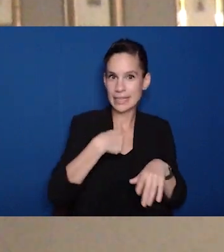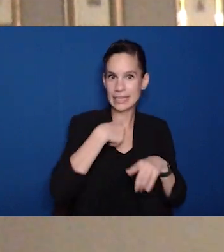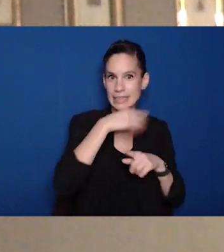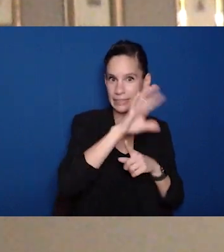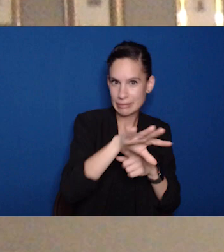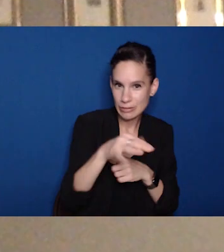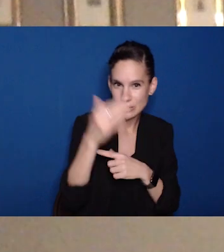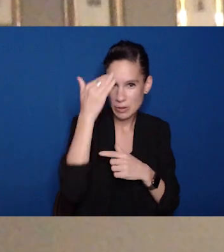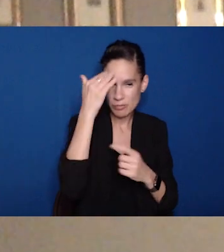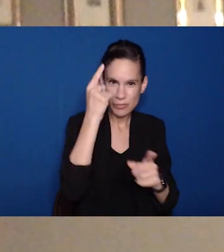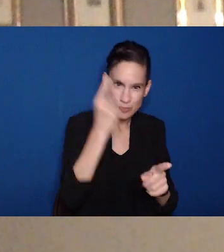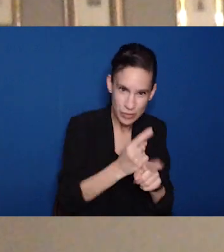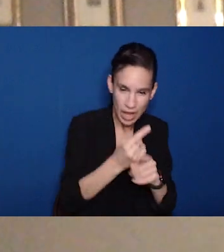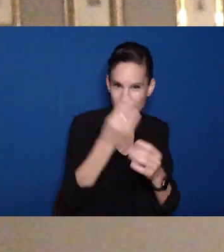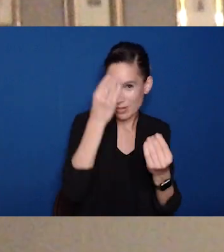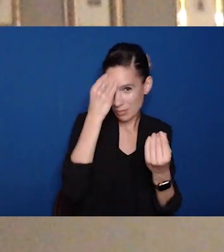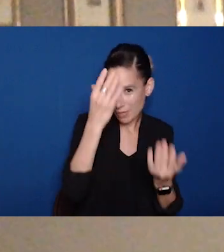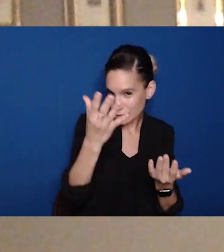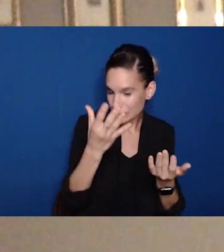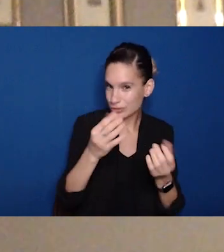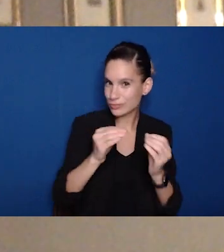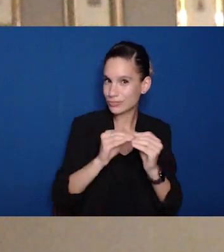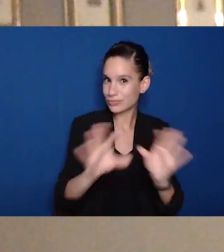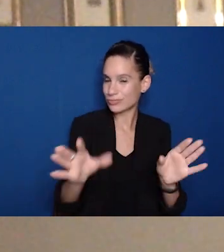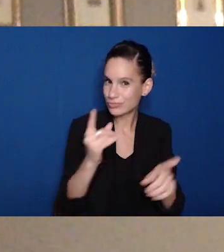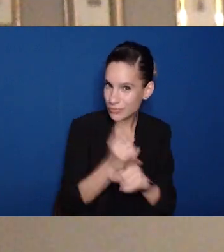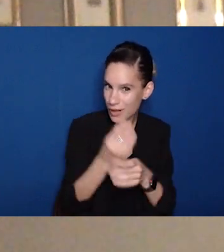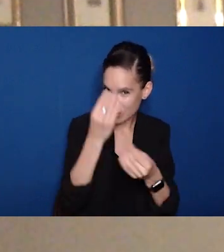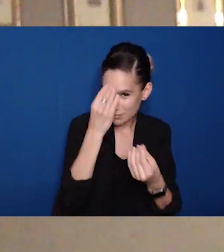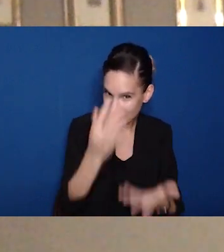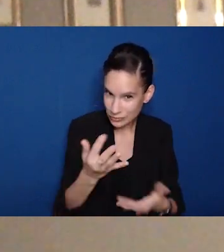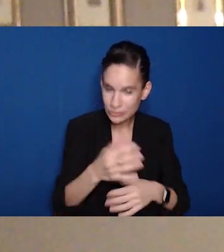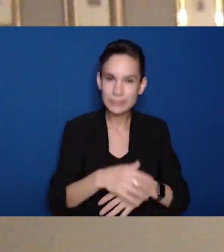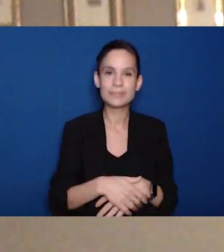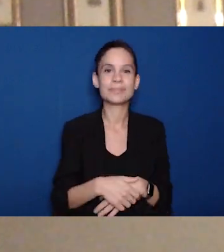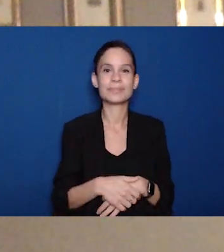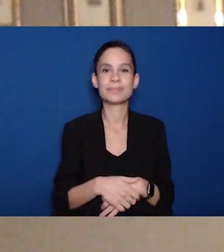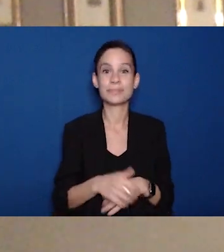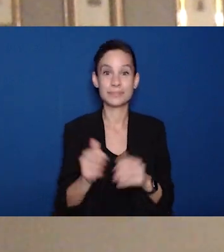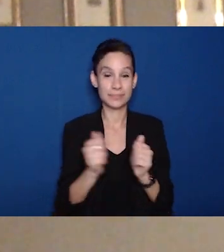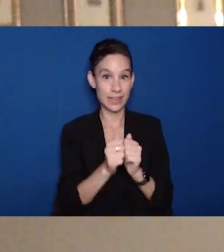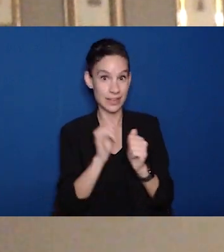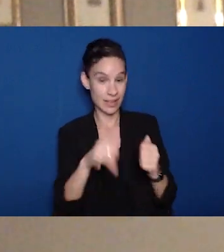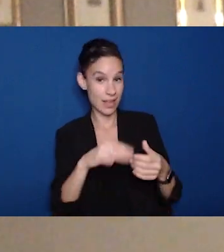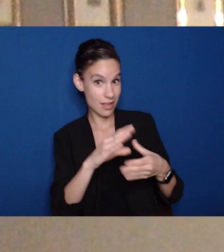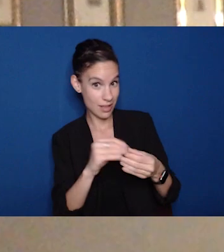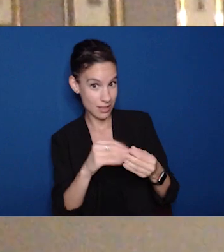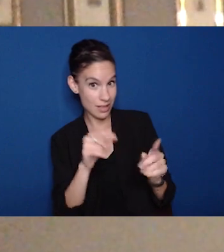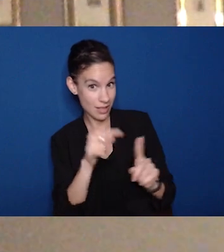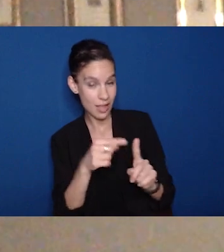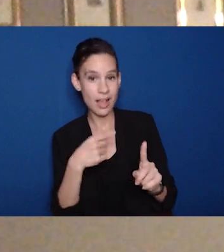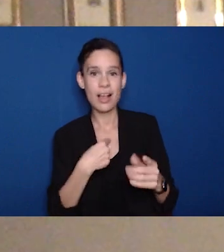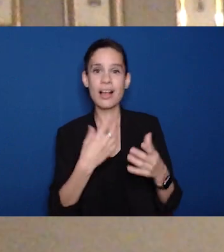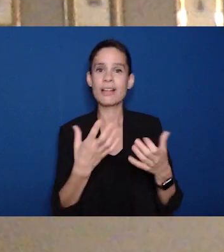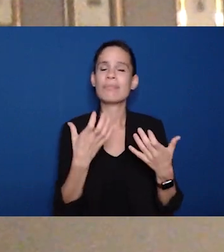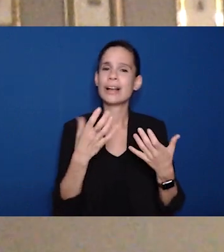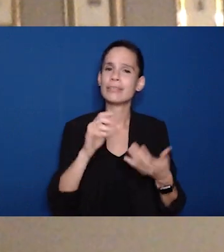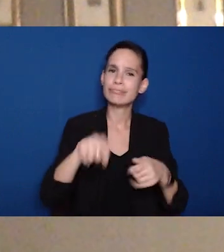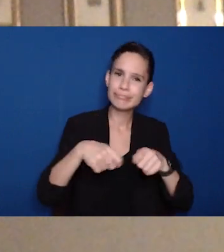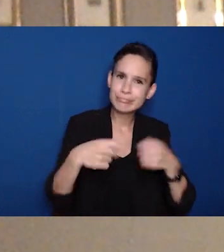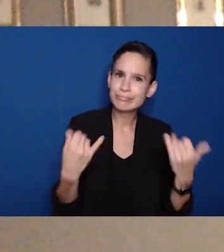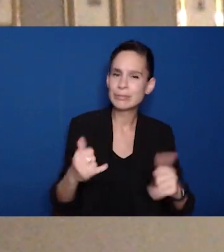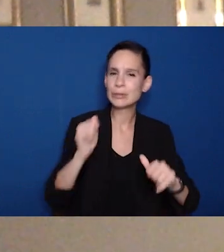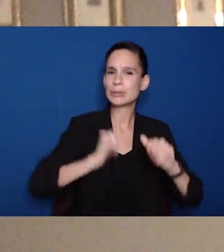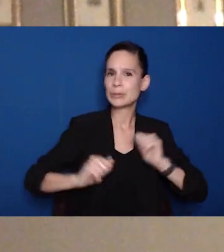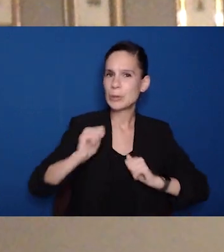creating content know exactly what they should at all points in time. And so with that, I would